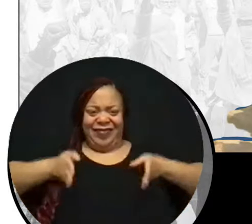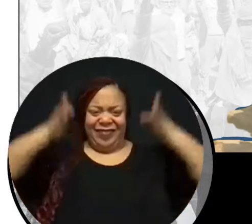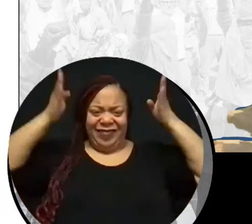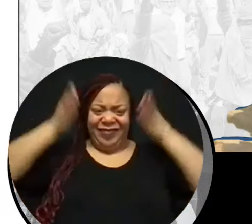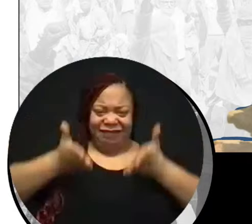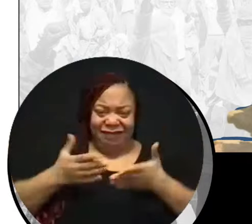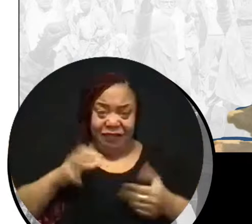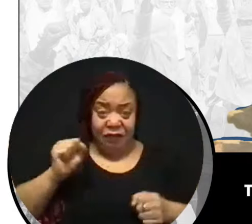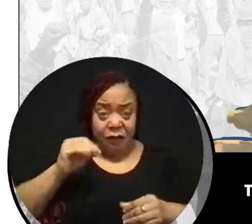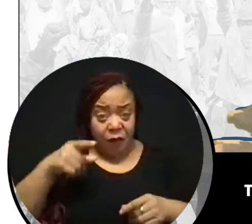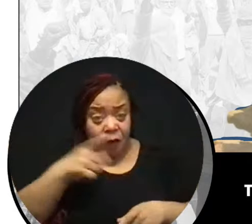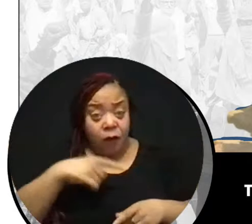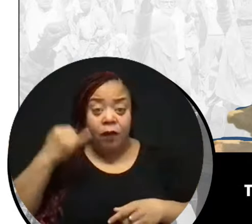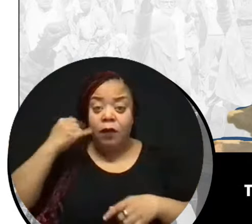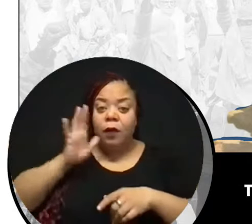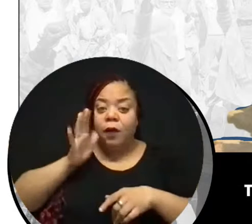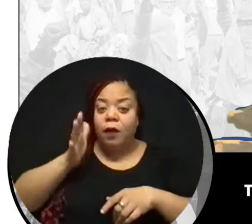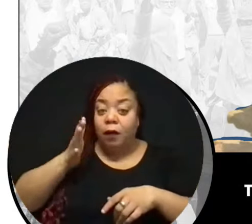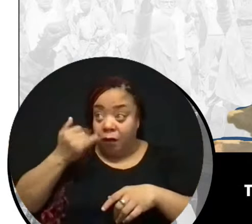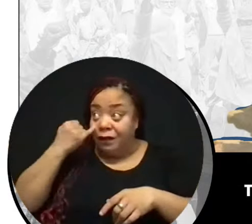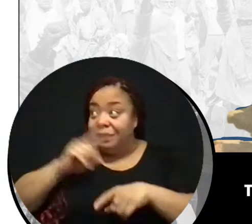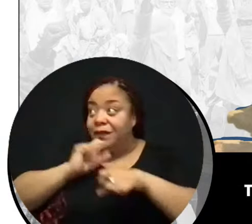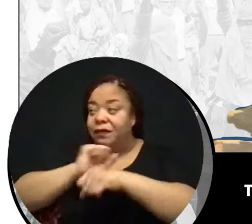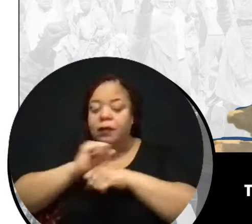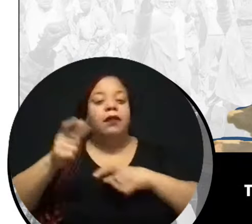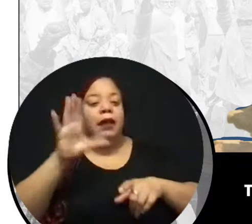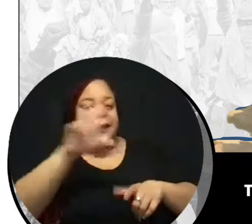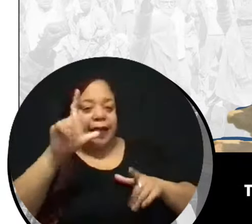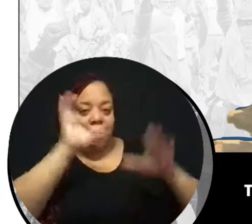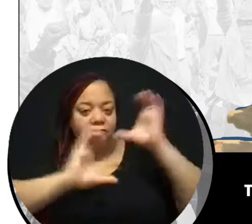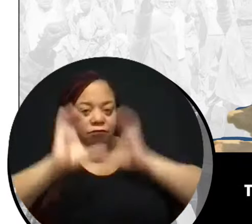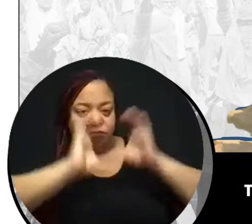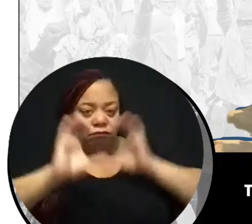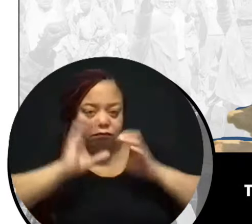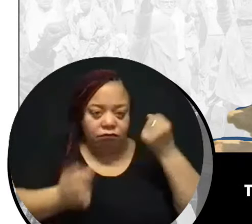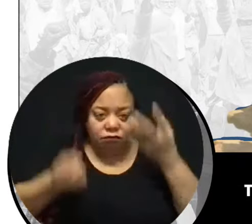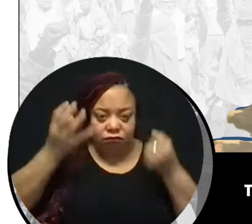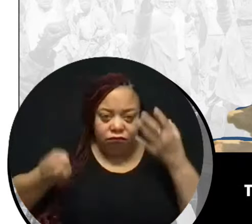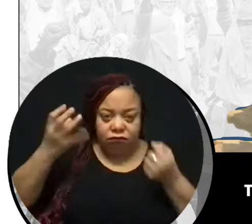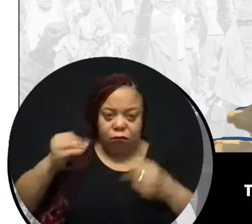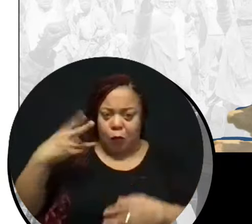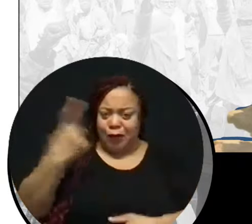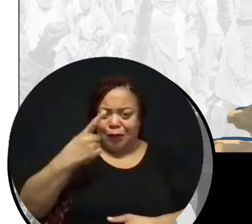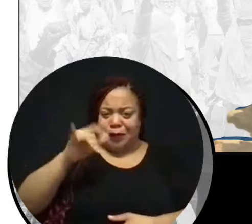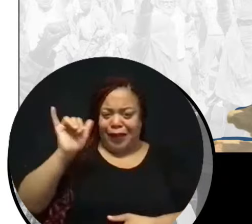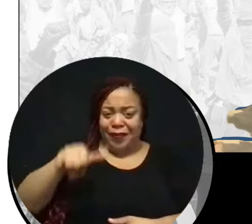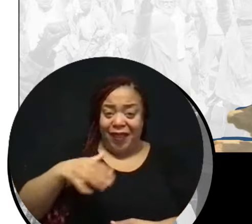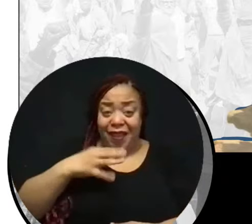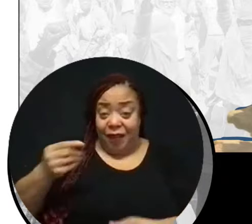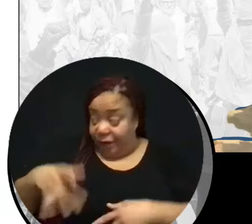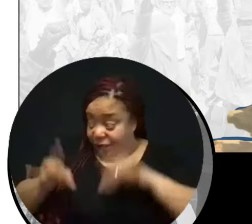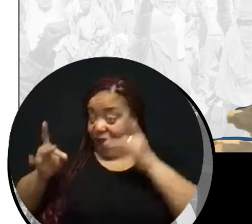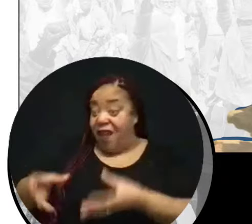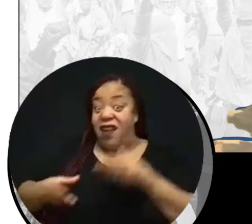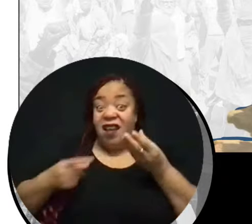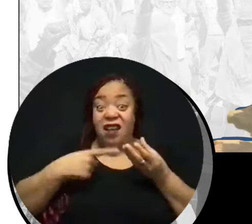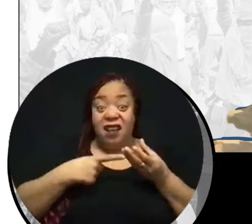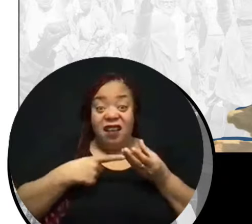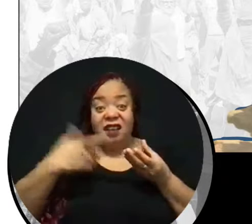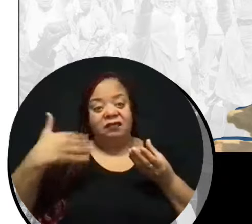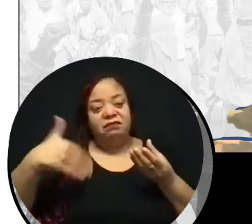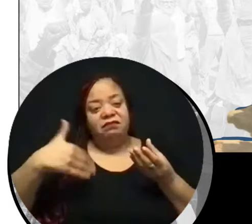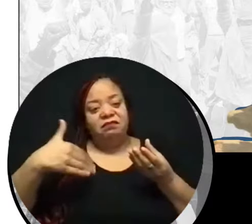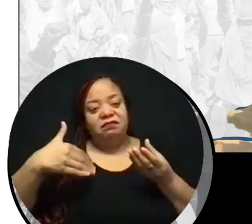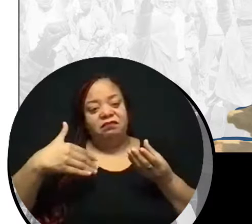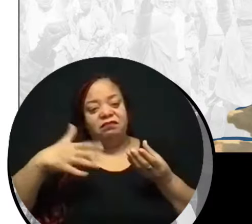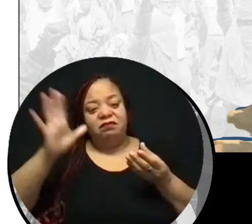remaining. This ultimately will result in loss of good time. It'll result in people being denied